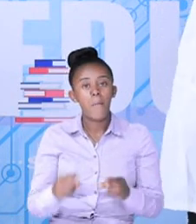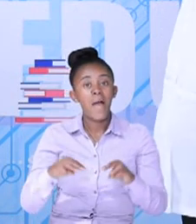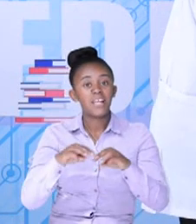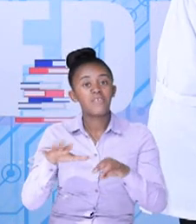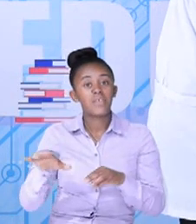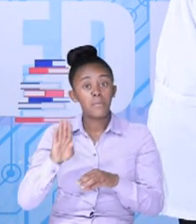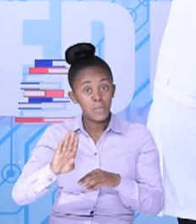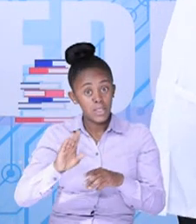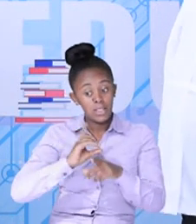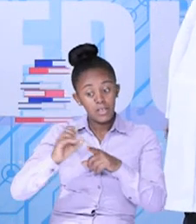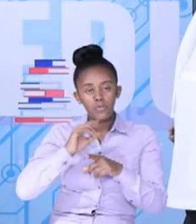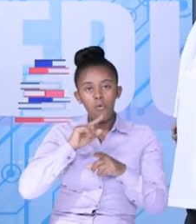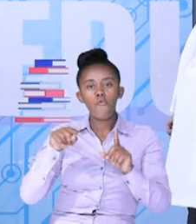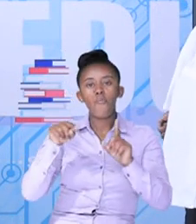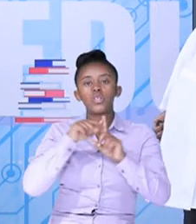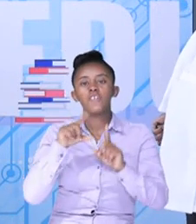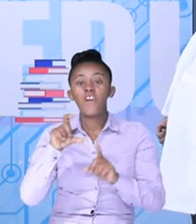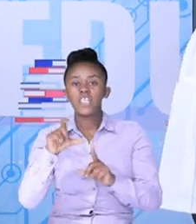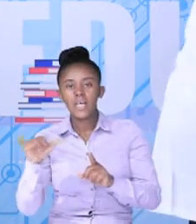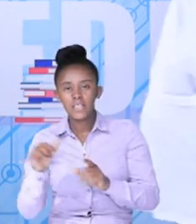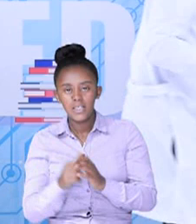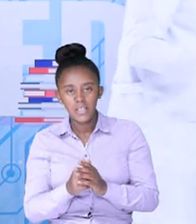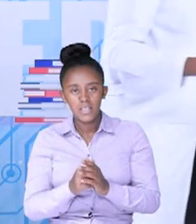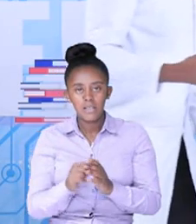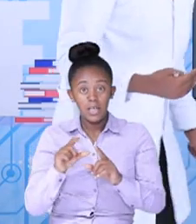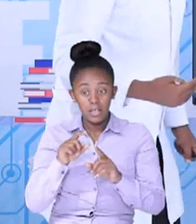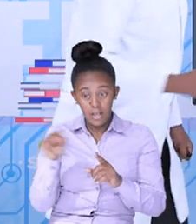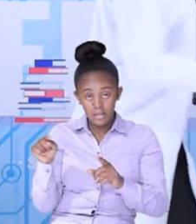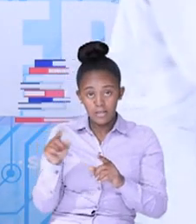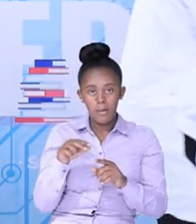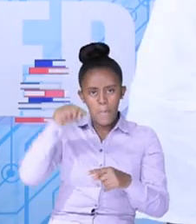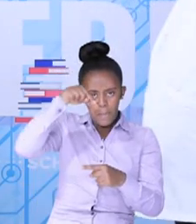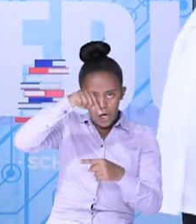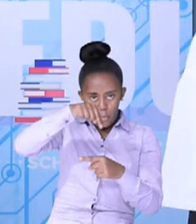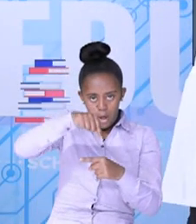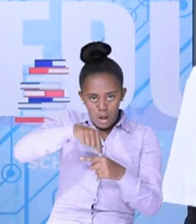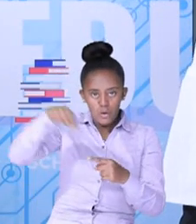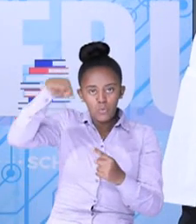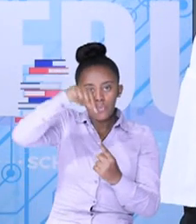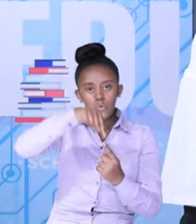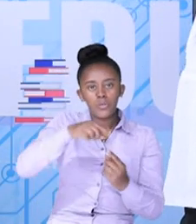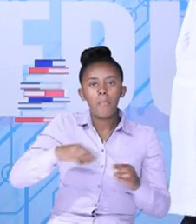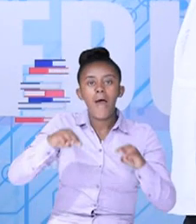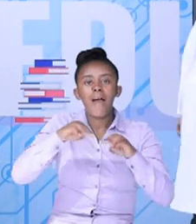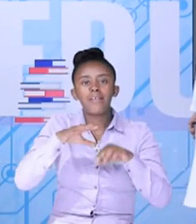to the direction of a positive x-axis. The area is perpendicular to the magnetic field,